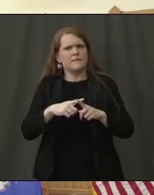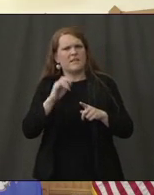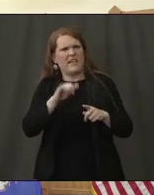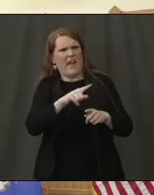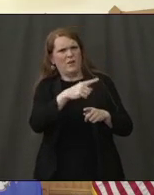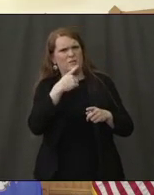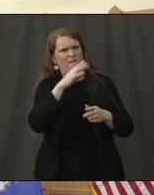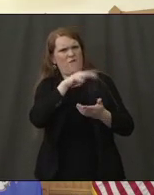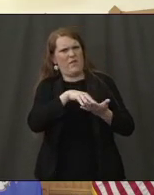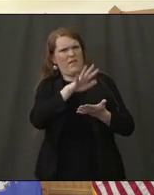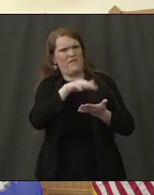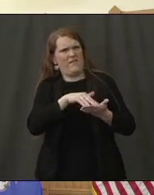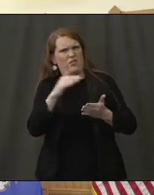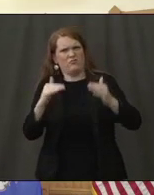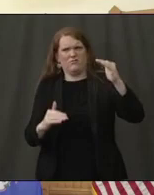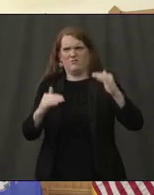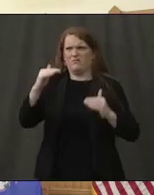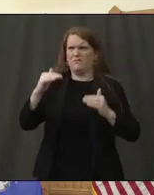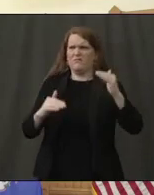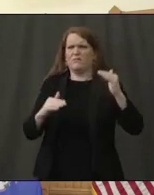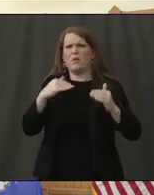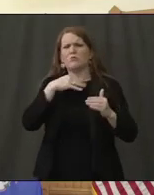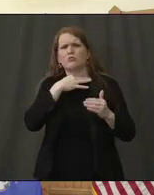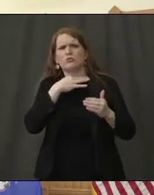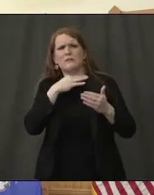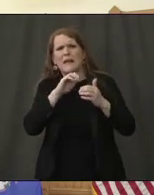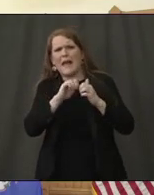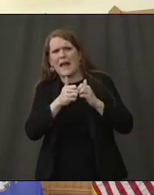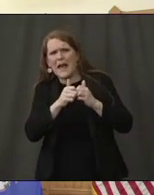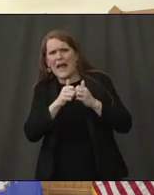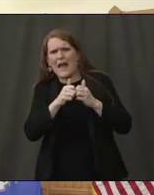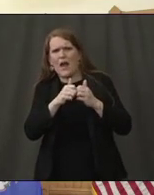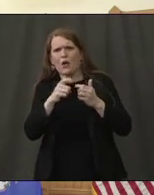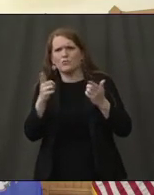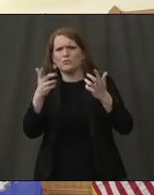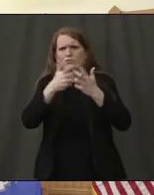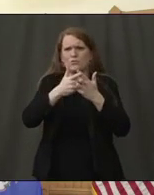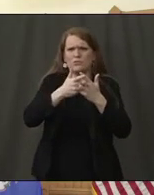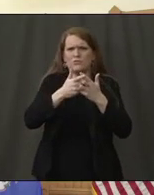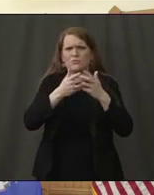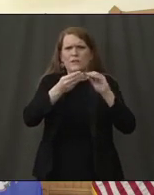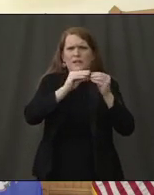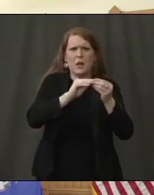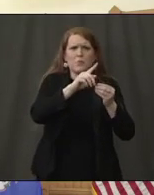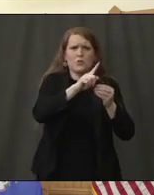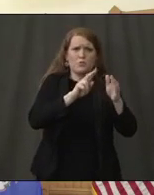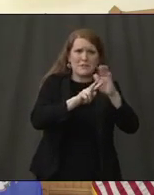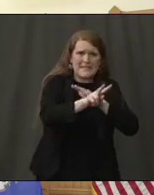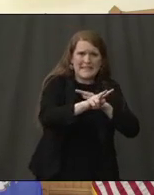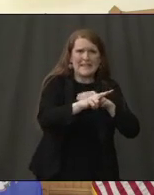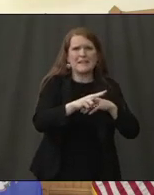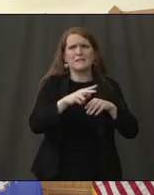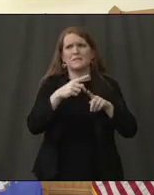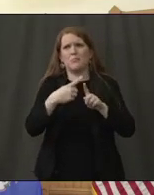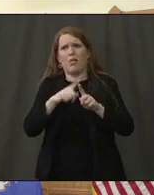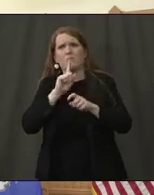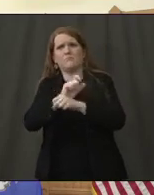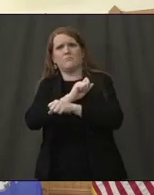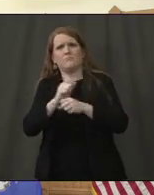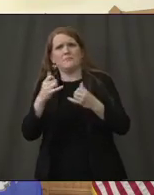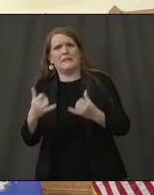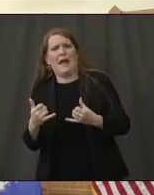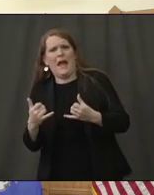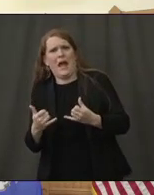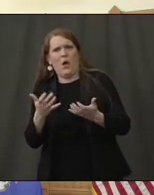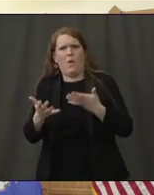just wondering how that kind of works and how you reconcile what the model is showing should be the situation according to the projections with what